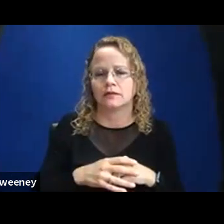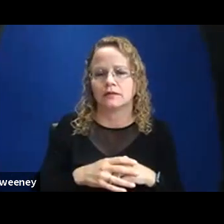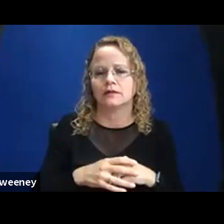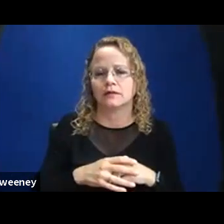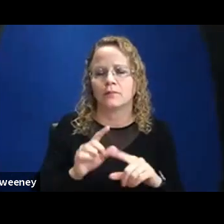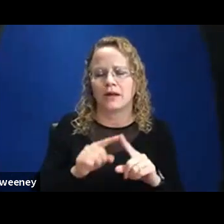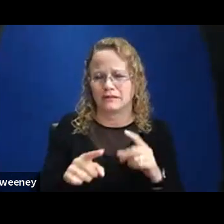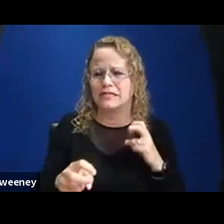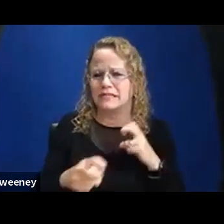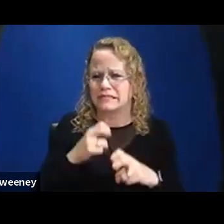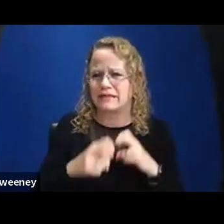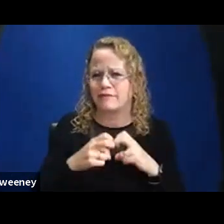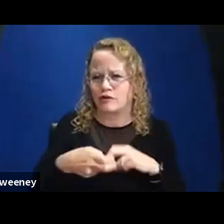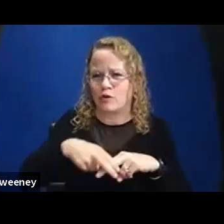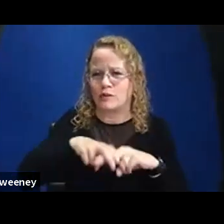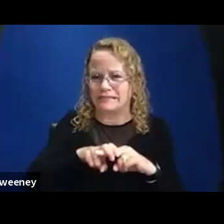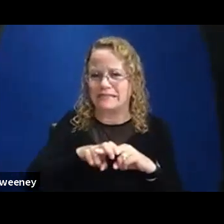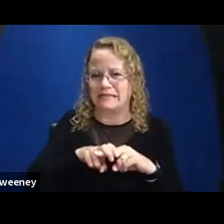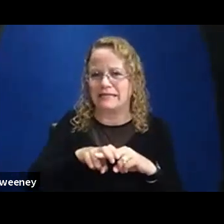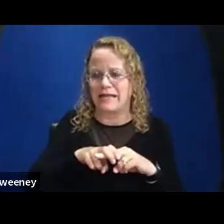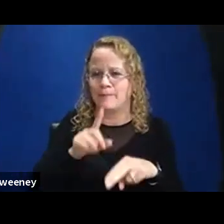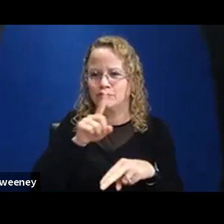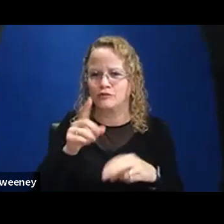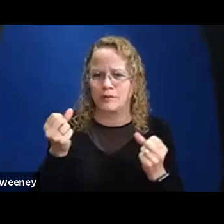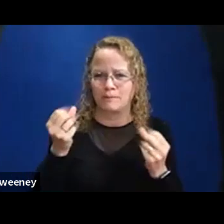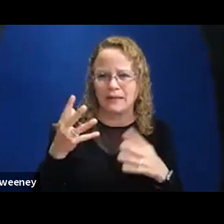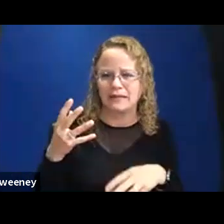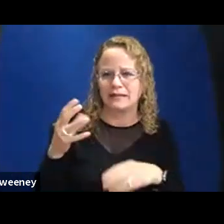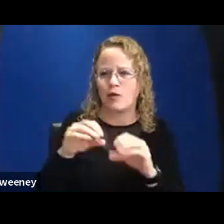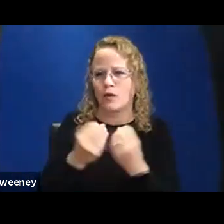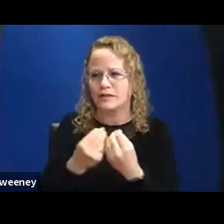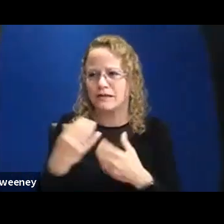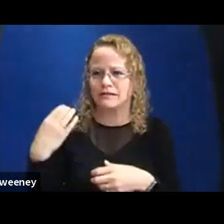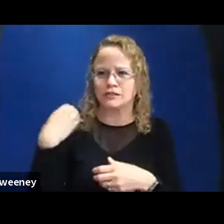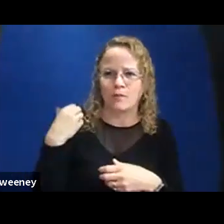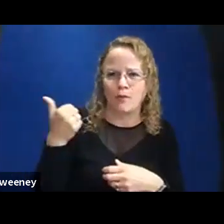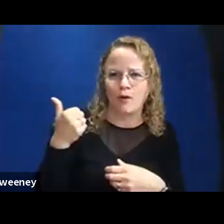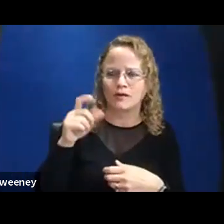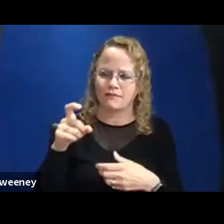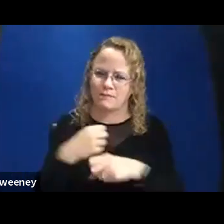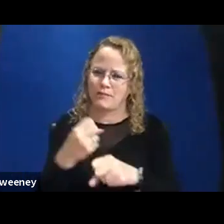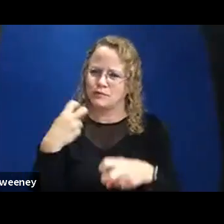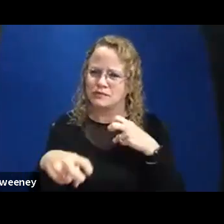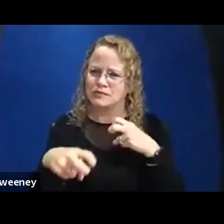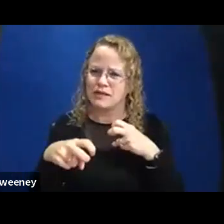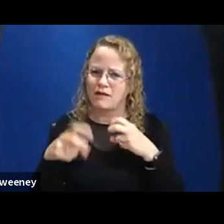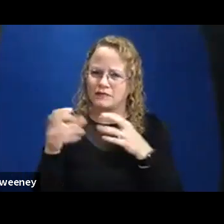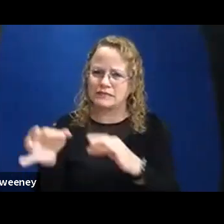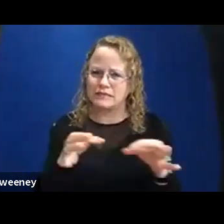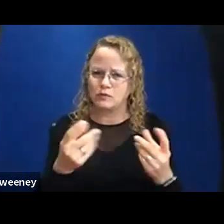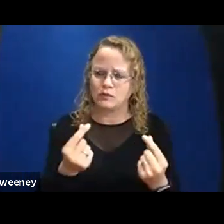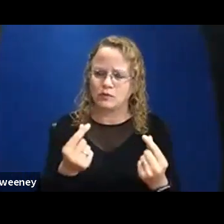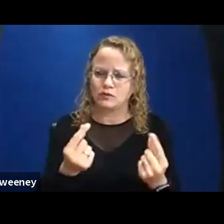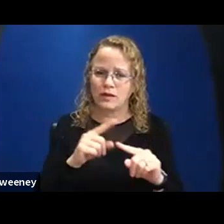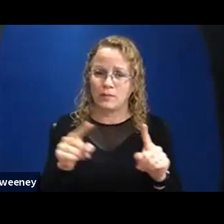it's a difficult seat. I'm sure as many employers, many organizations are going to have to make those tough decisions. But I fall back